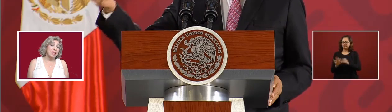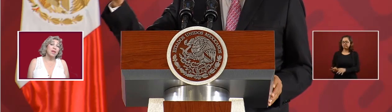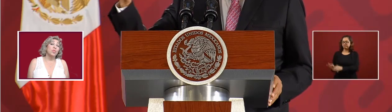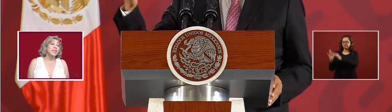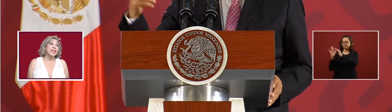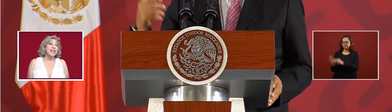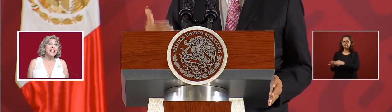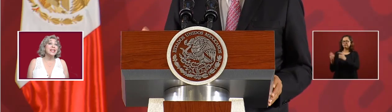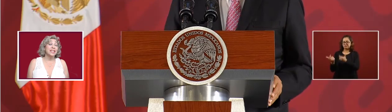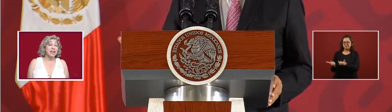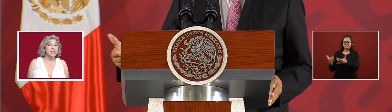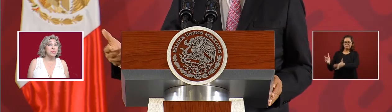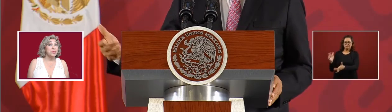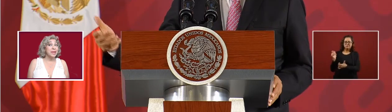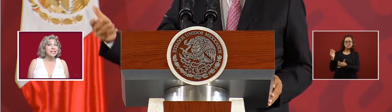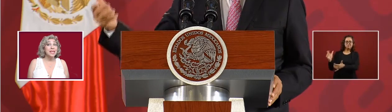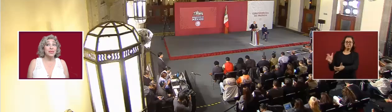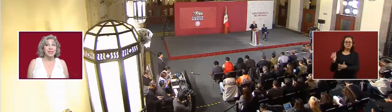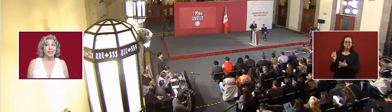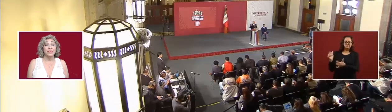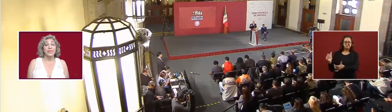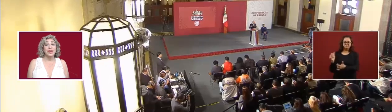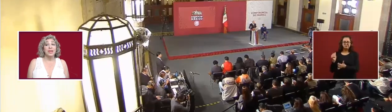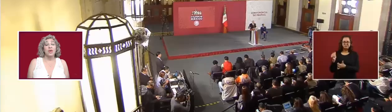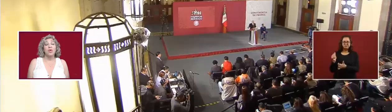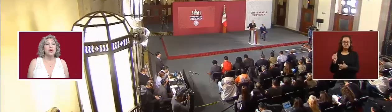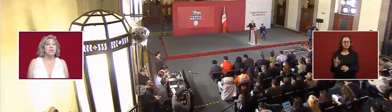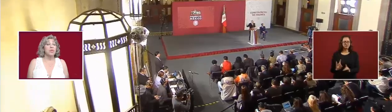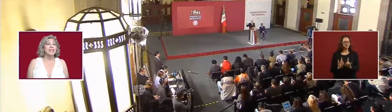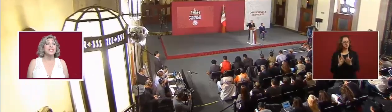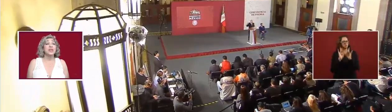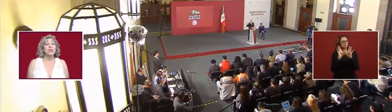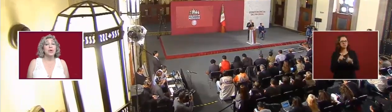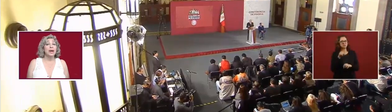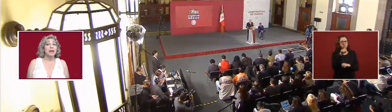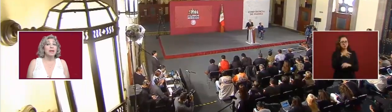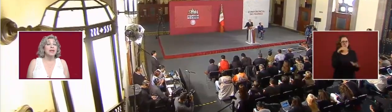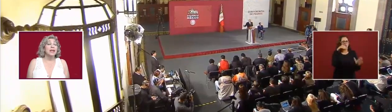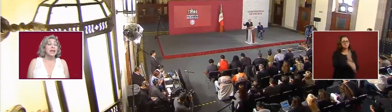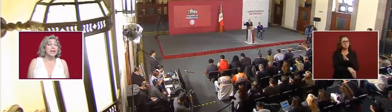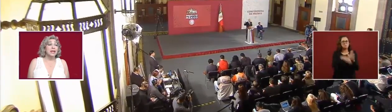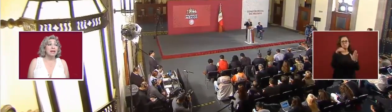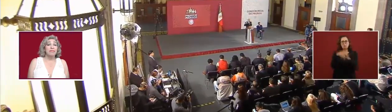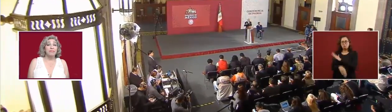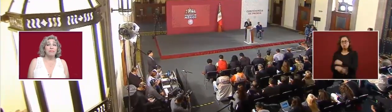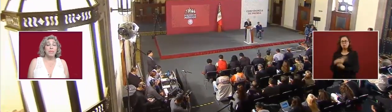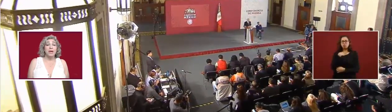when they needed, uh, to be rescued. Or rescue, uh,